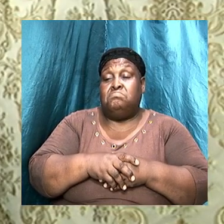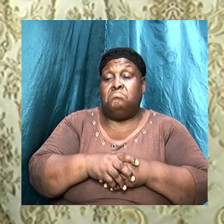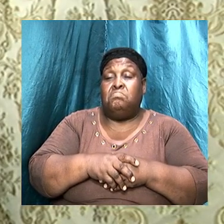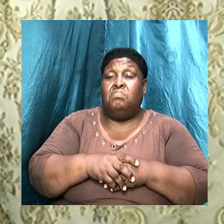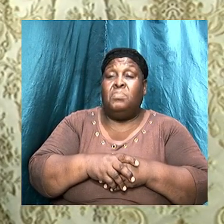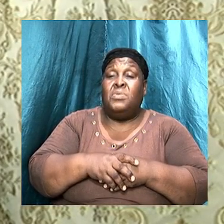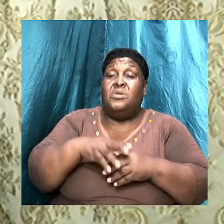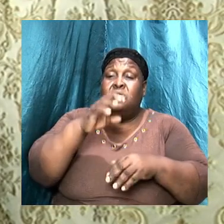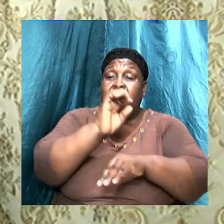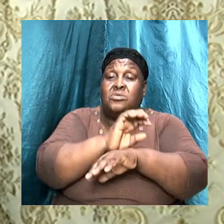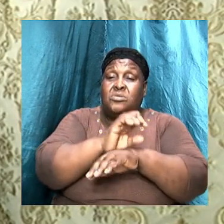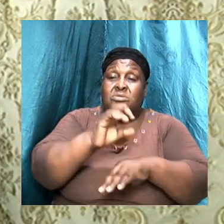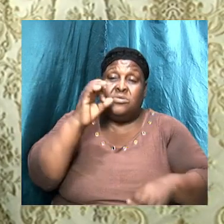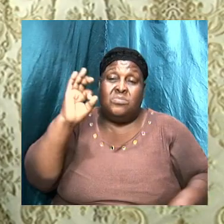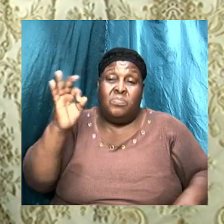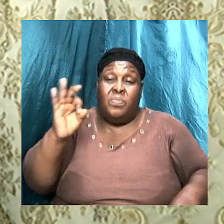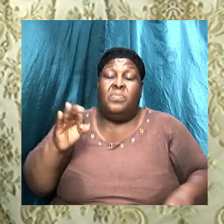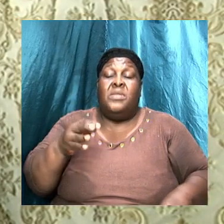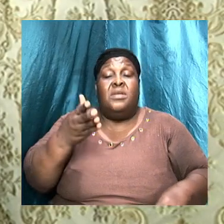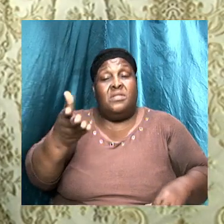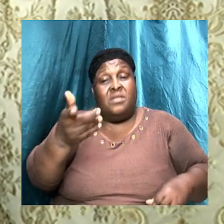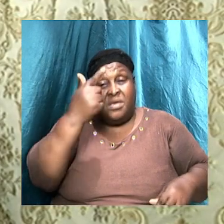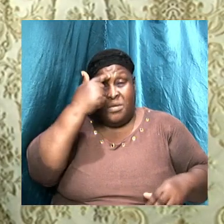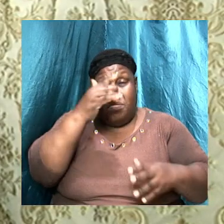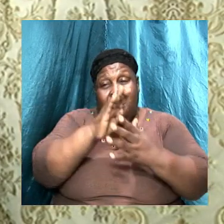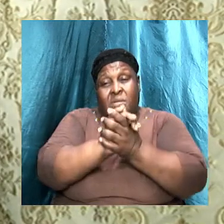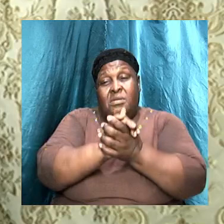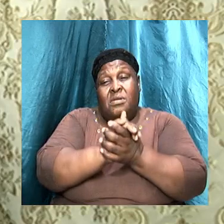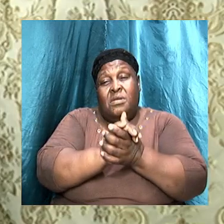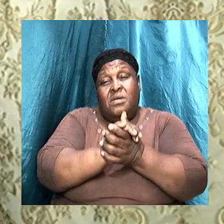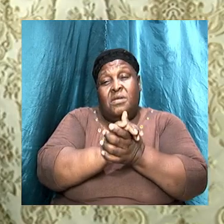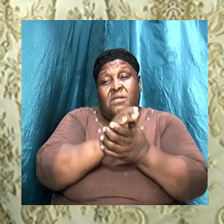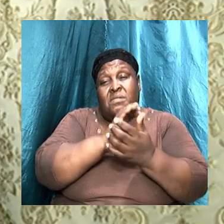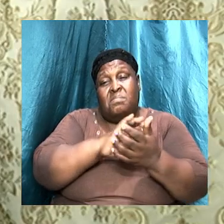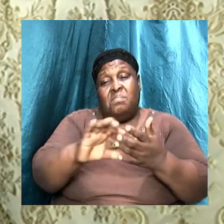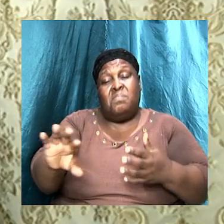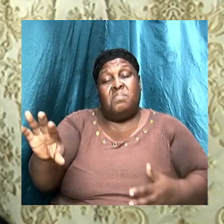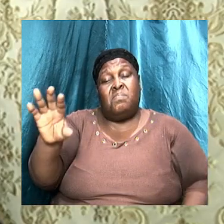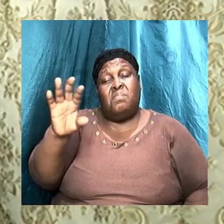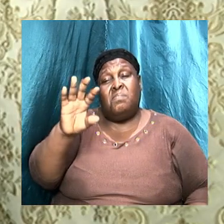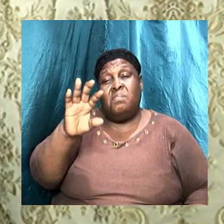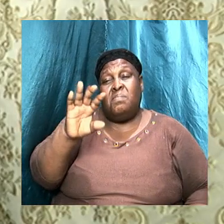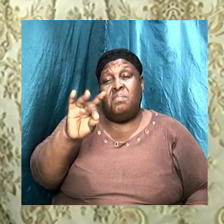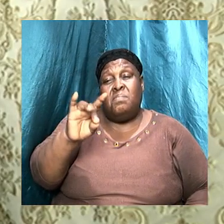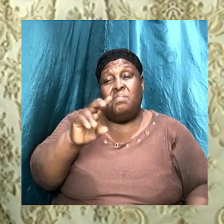the church preached and they believed Acts 8 4